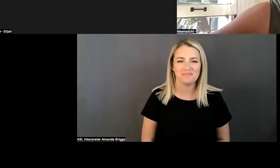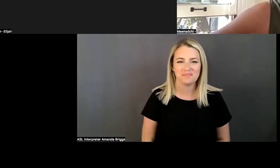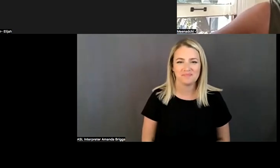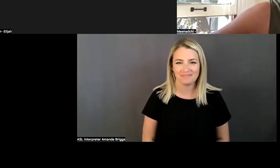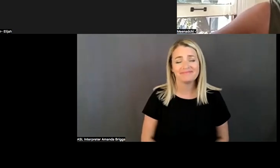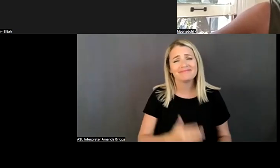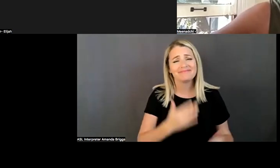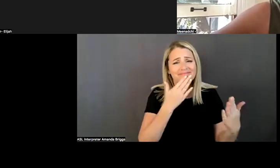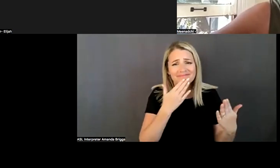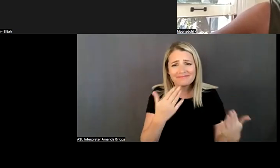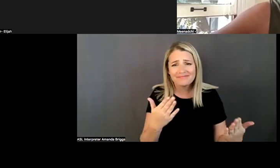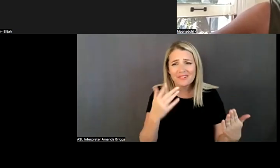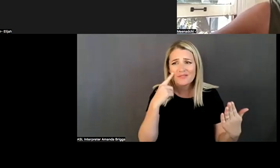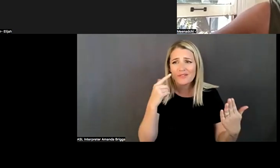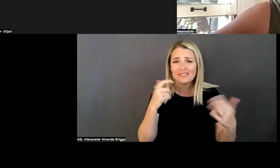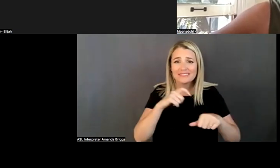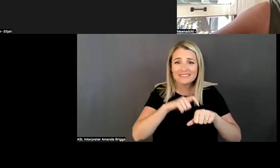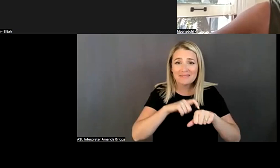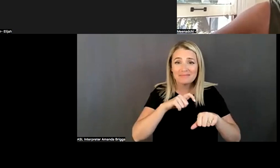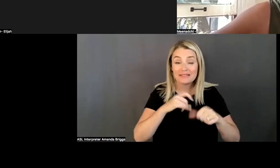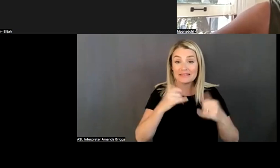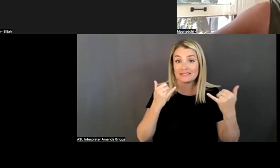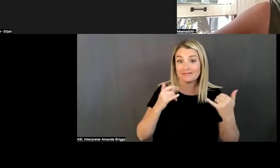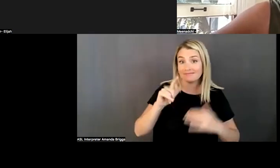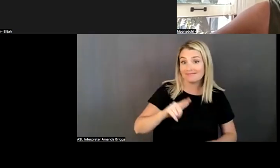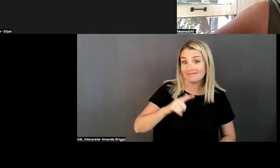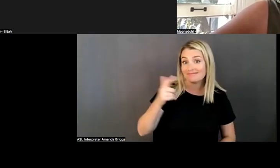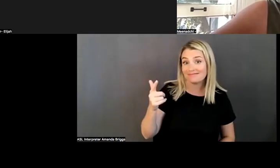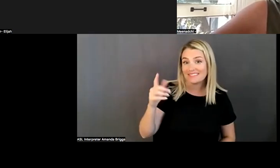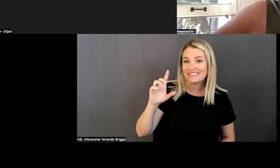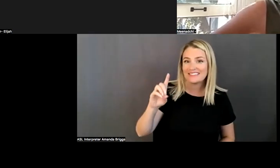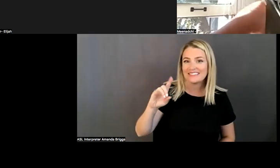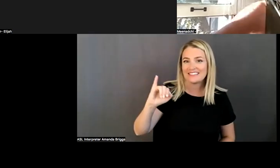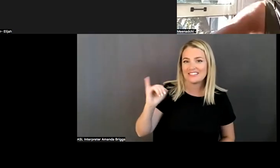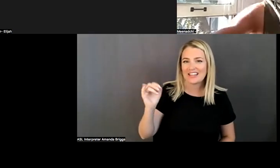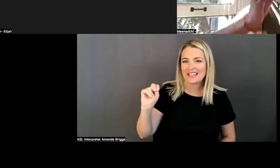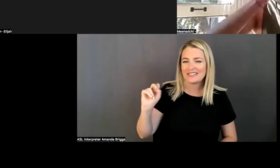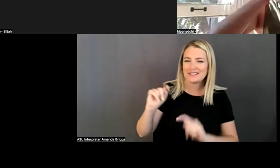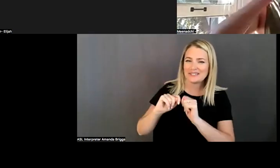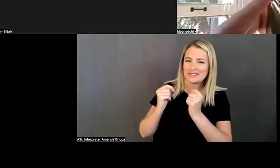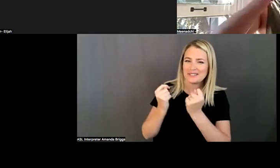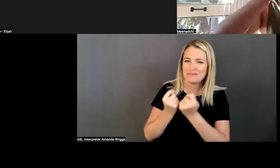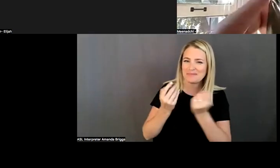Thank you for this time, and I'm gonna toss it over to the DJ and team.